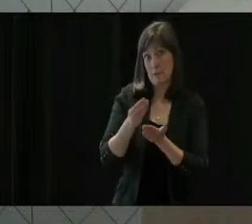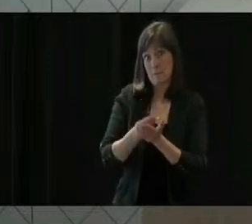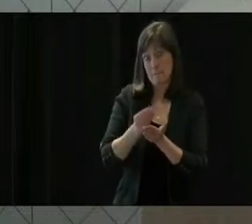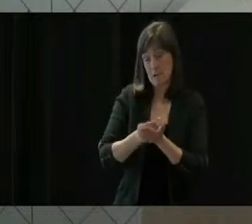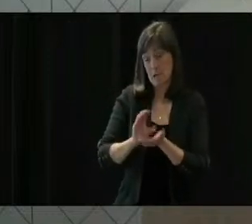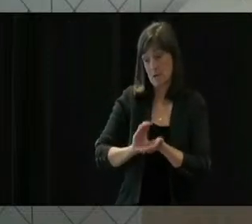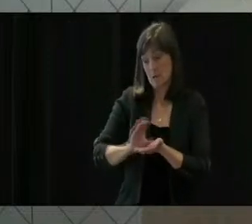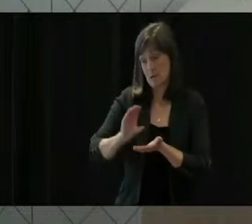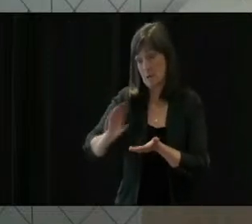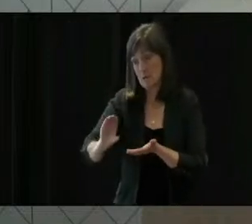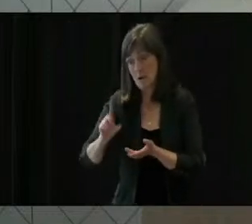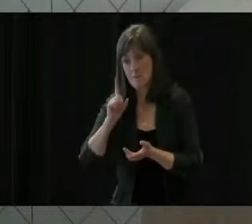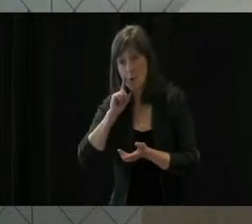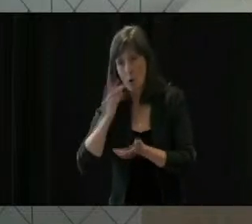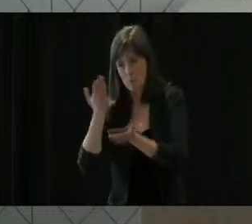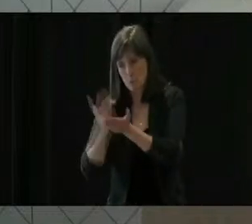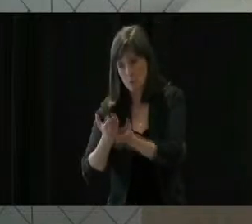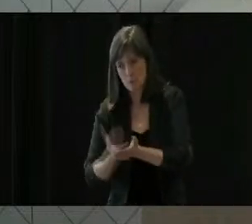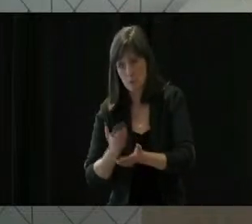was